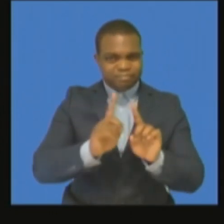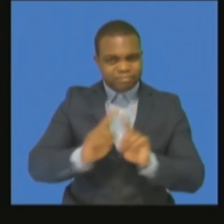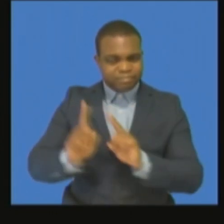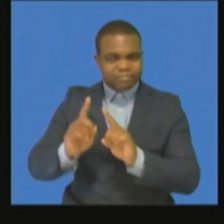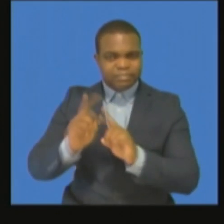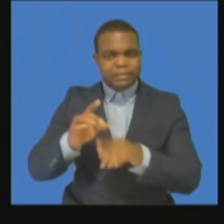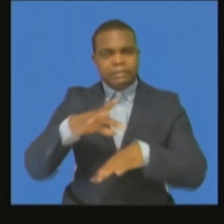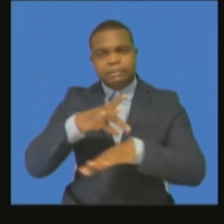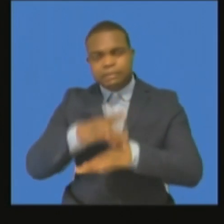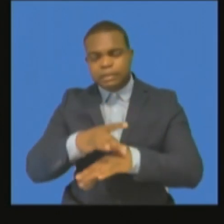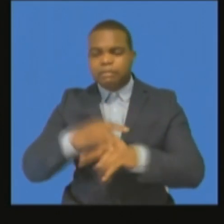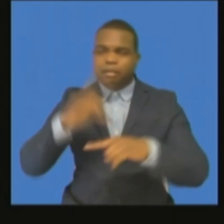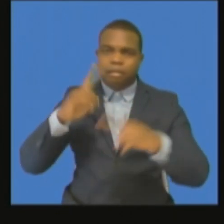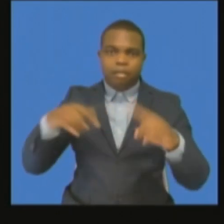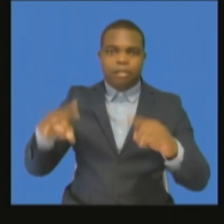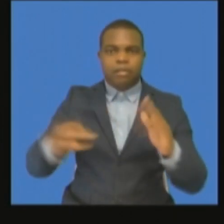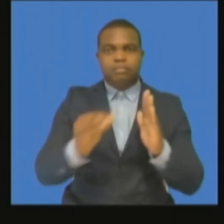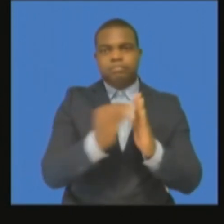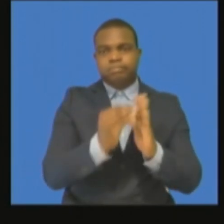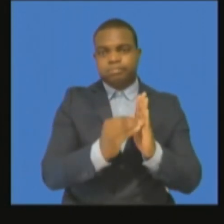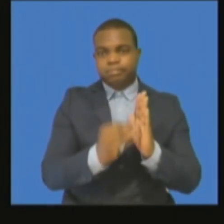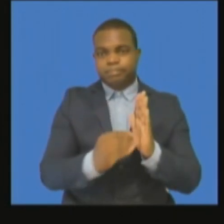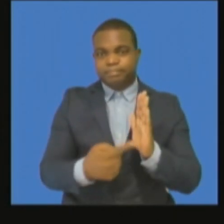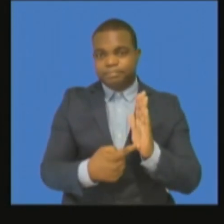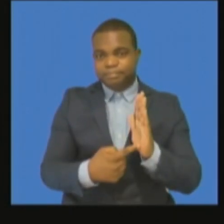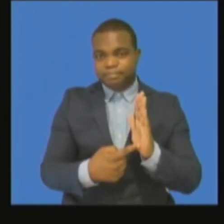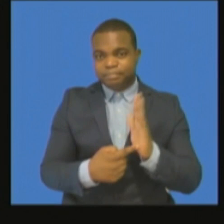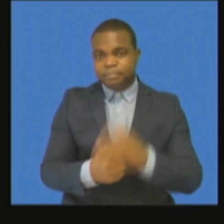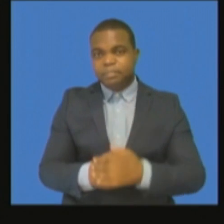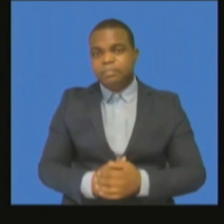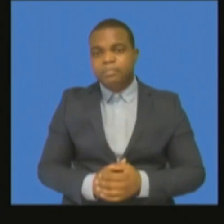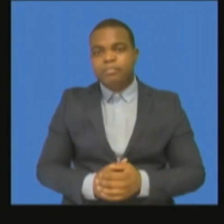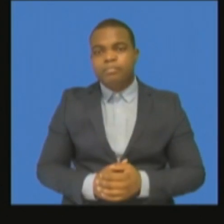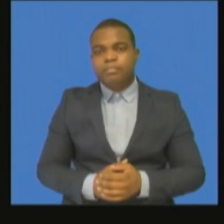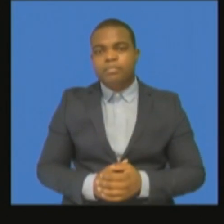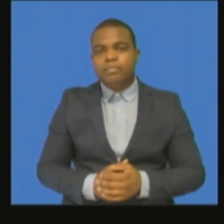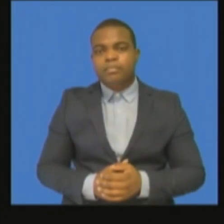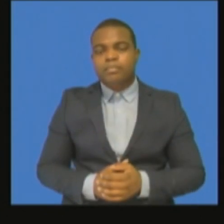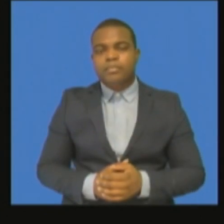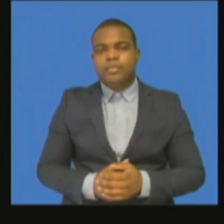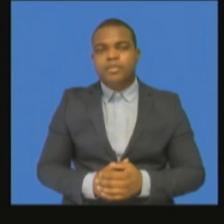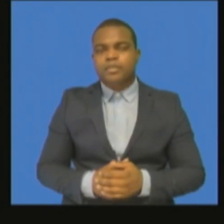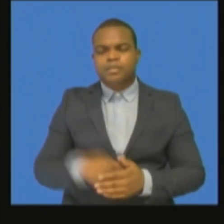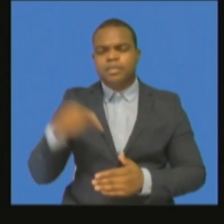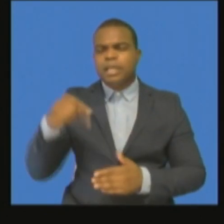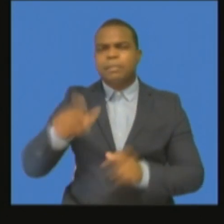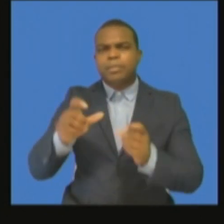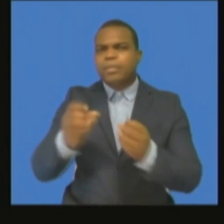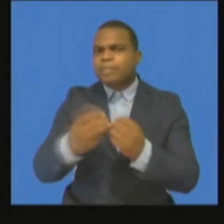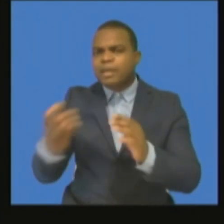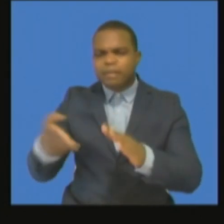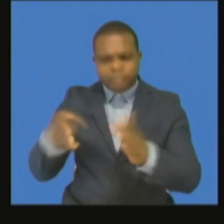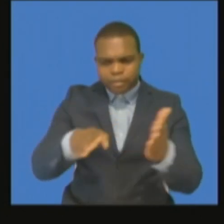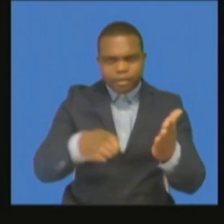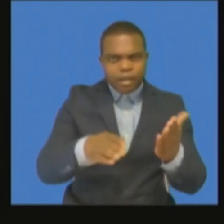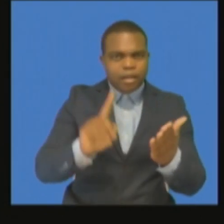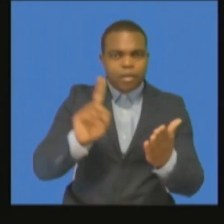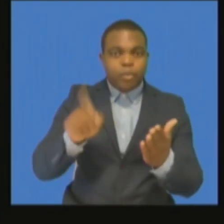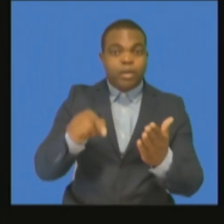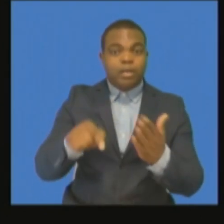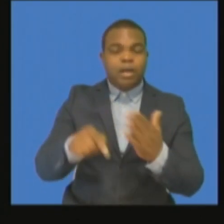as we all know, goal 1 of the SDGs is to end poverty in all its forms